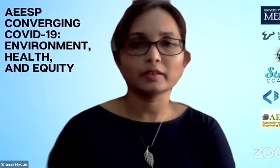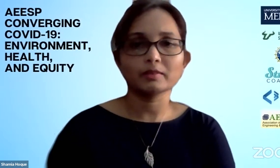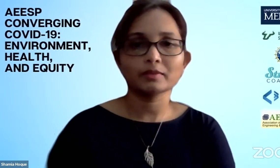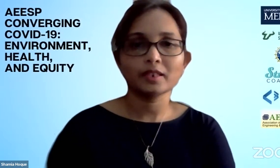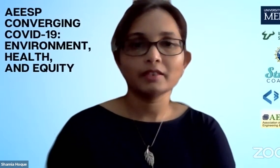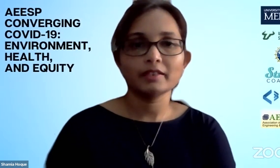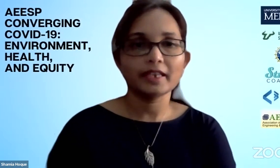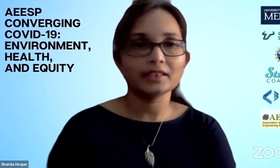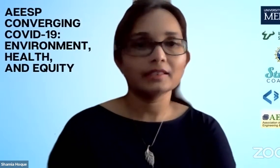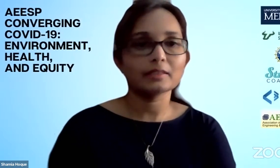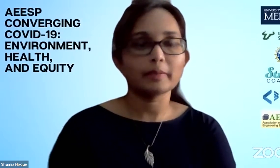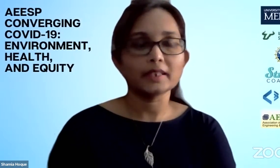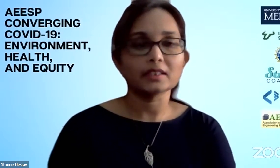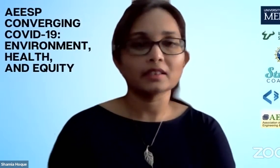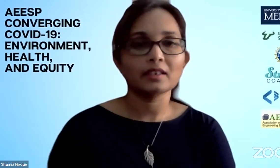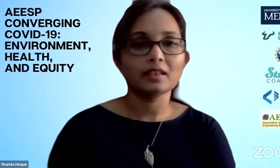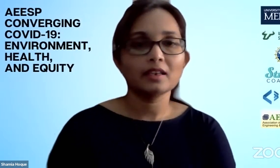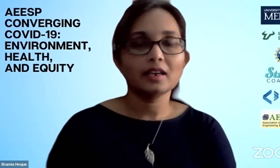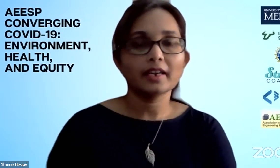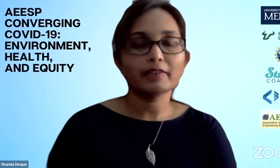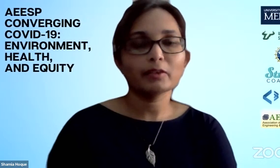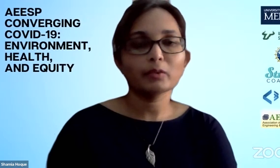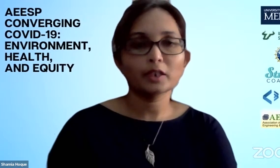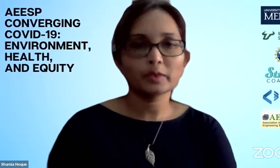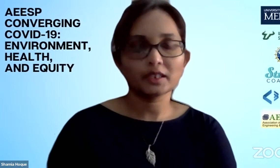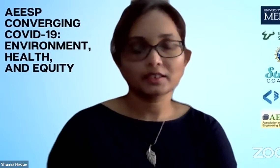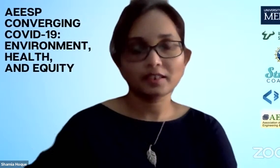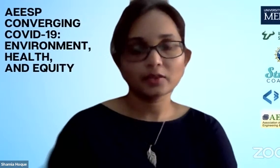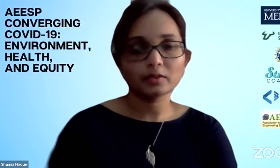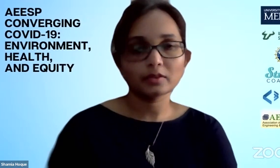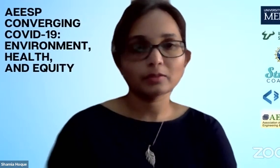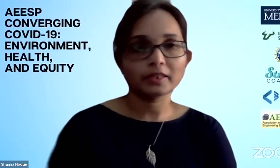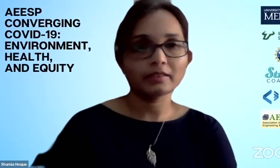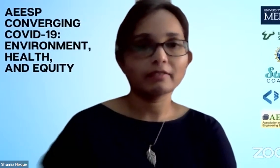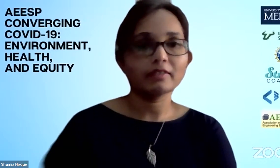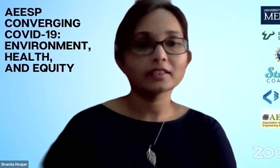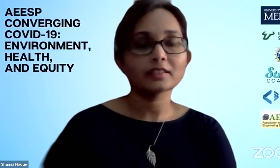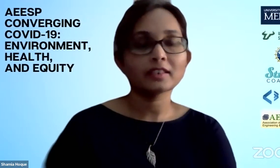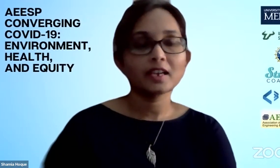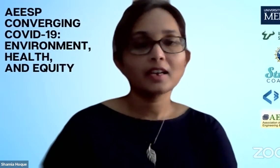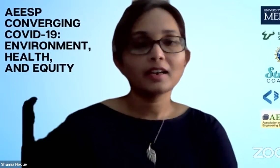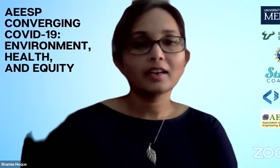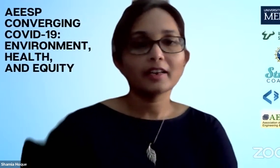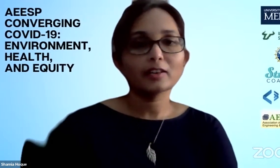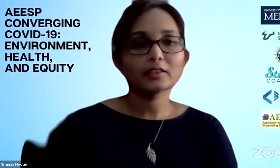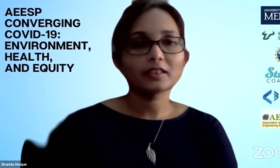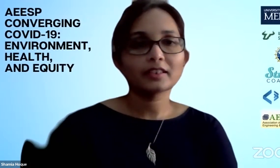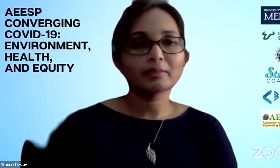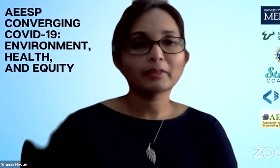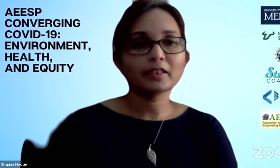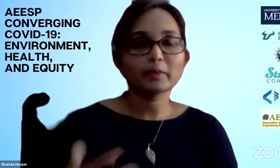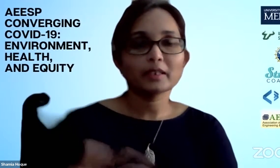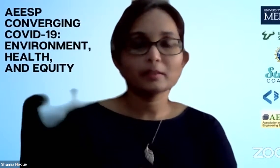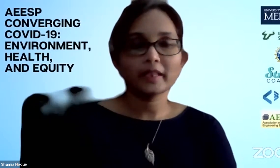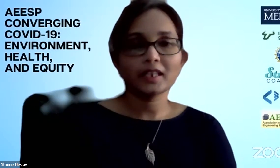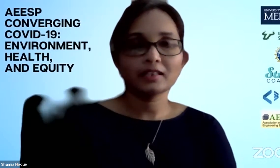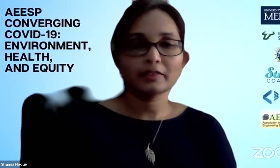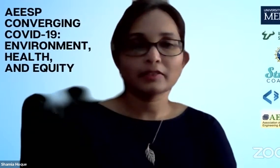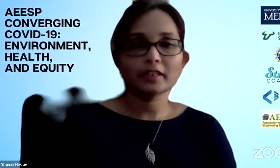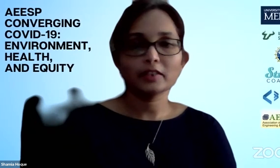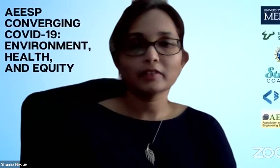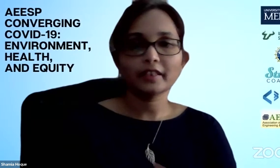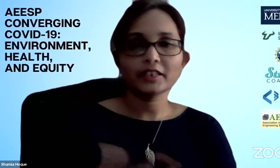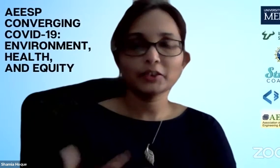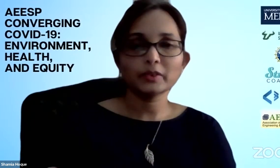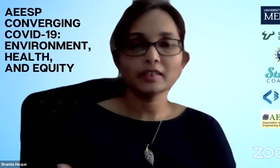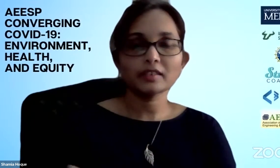questions you weren't really anticipating. And having worked with Dr. Haas, who was my advisor, I also learned that my fundamental mechanisms